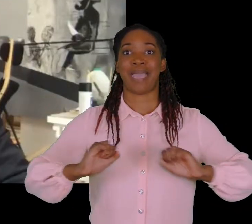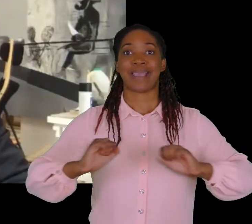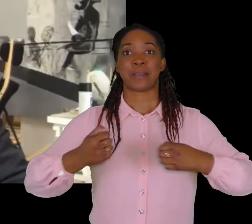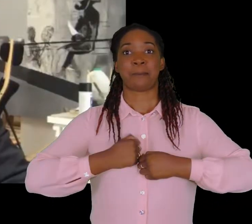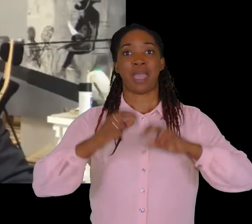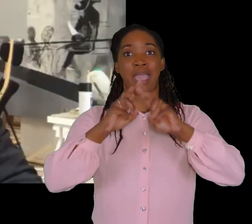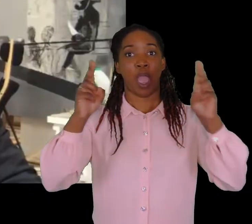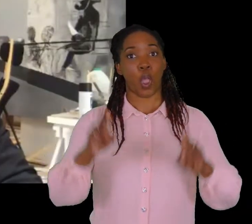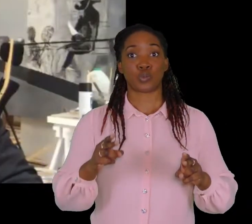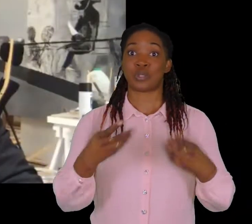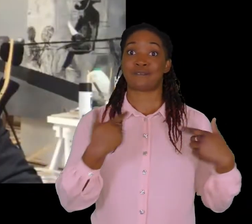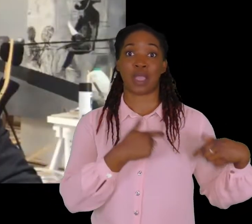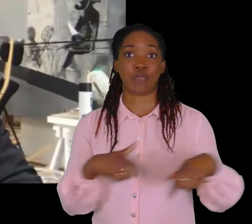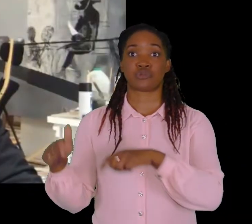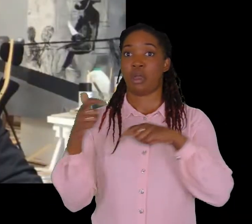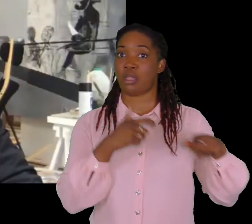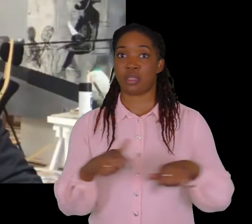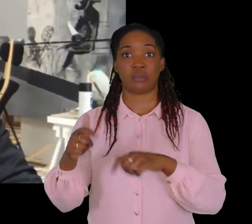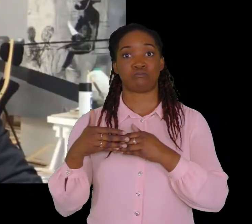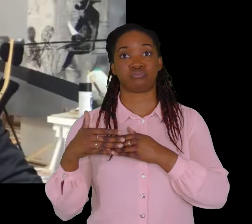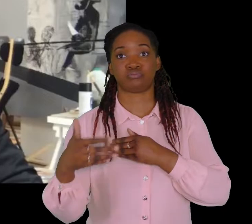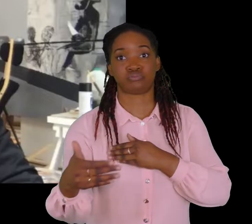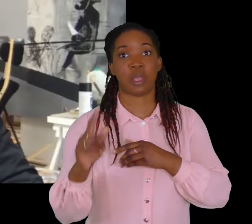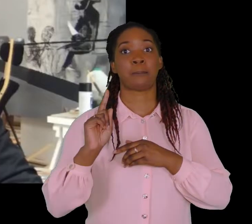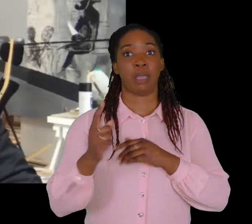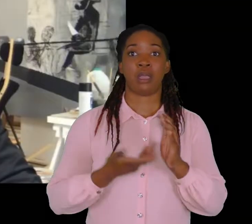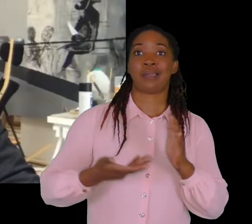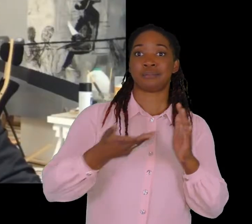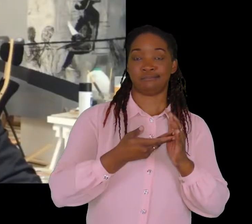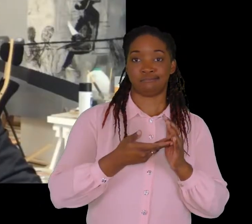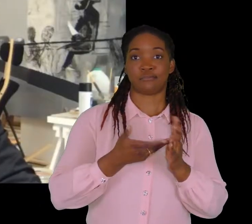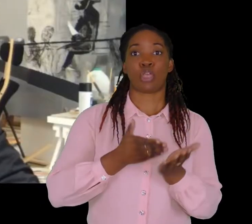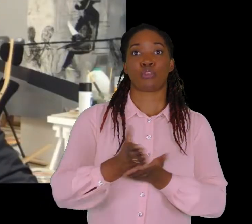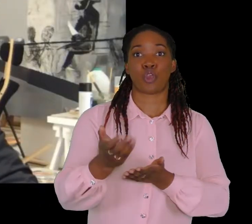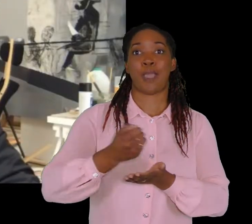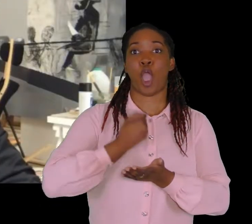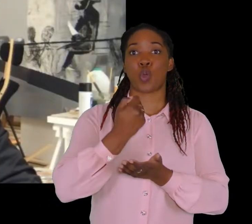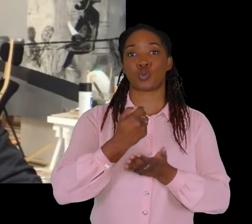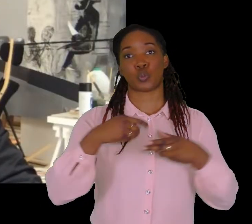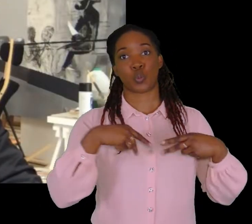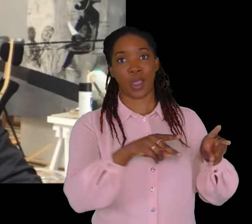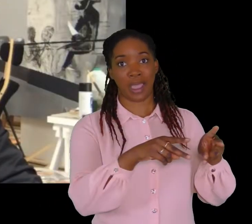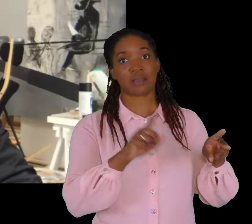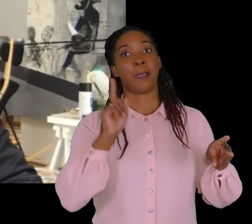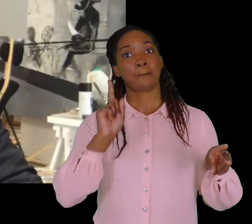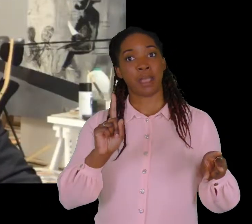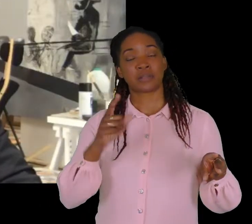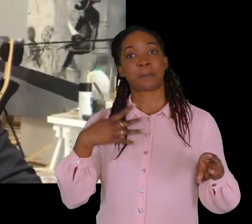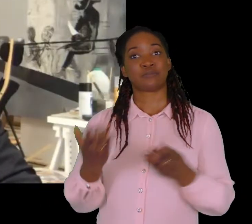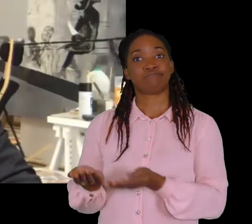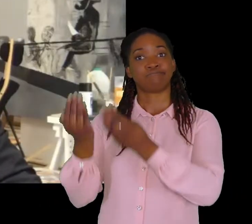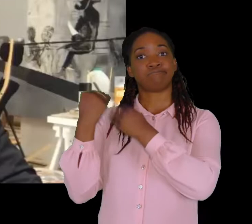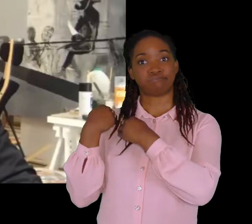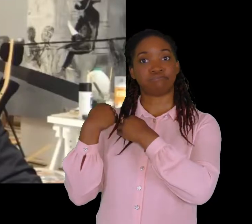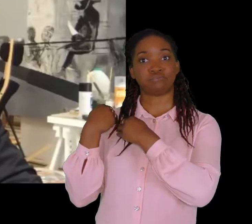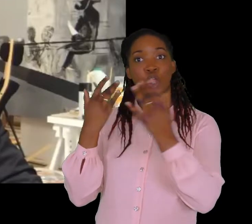I have maintained that model for showing my work since. But in addition to showing my work through my own avenue, I've also taken